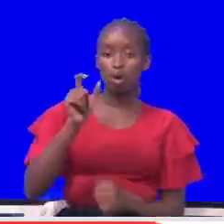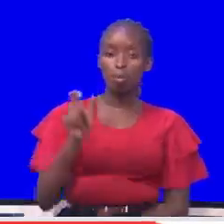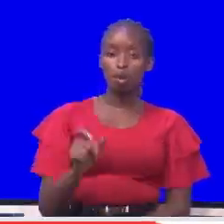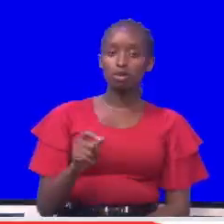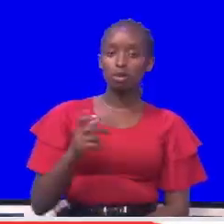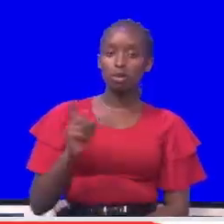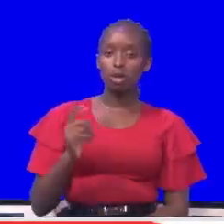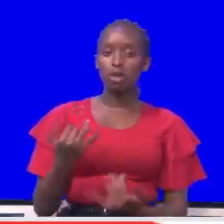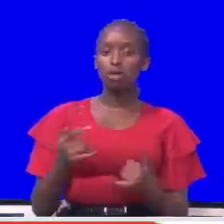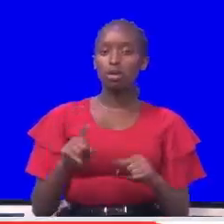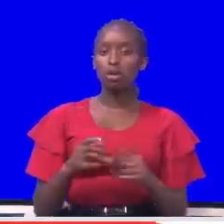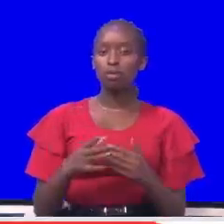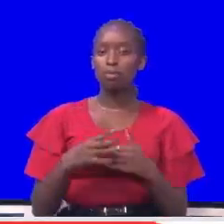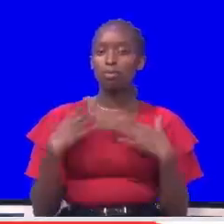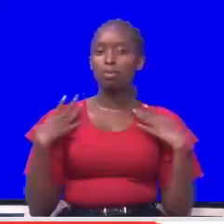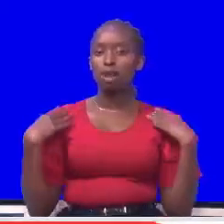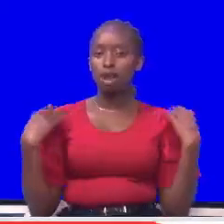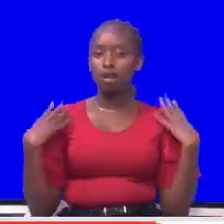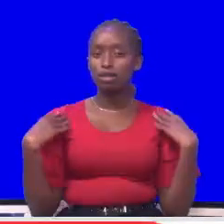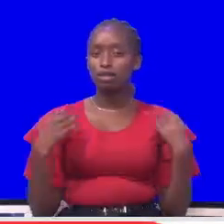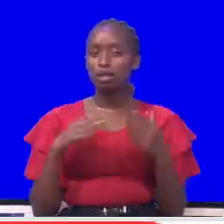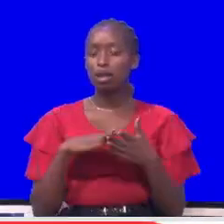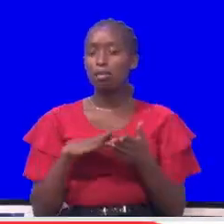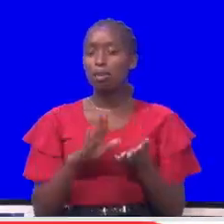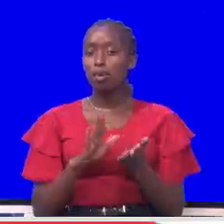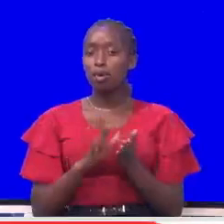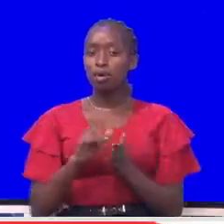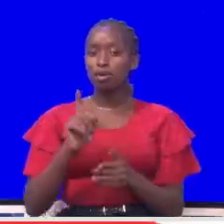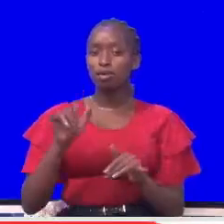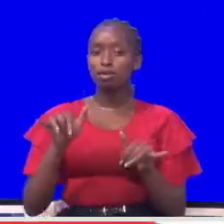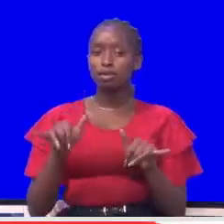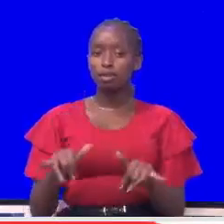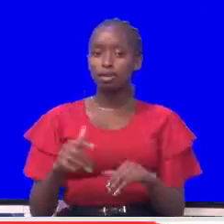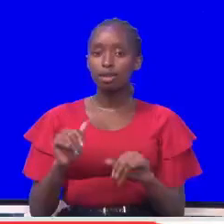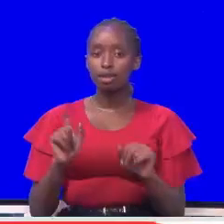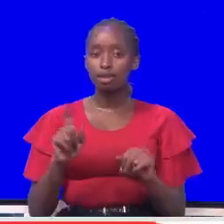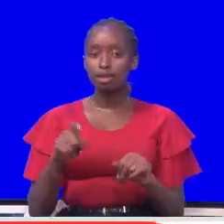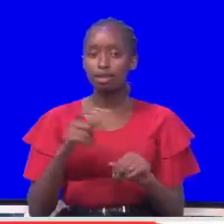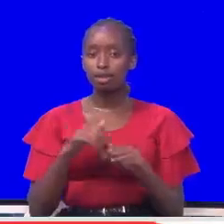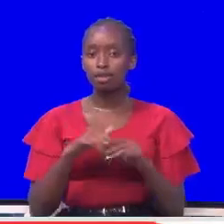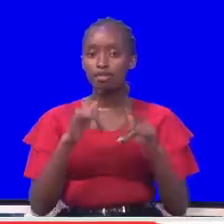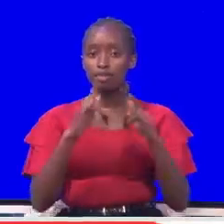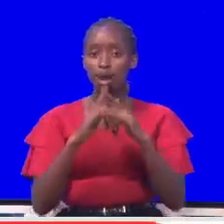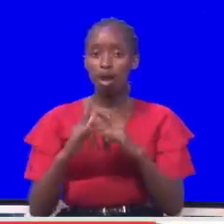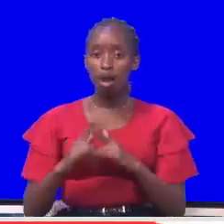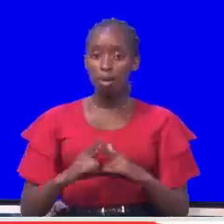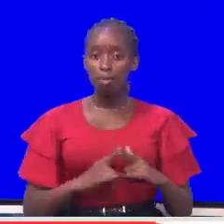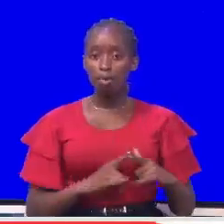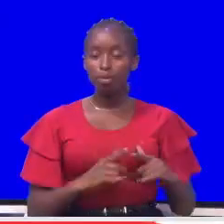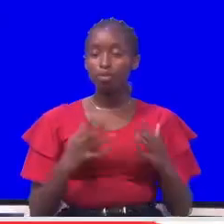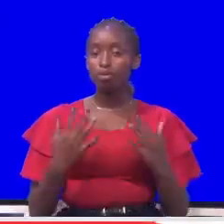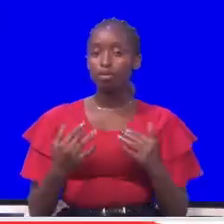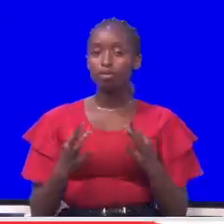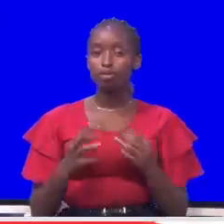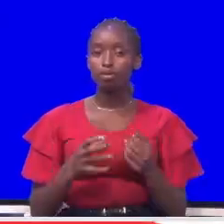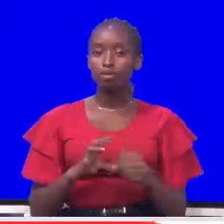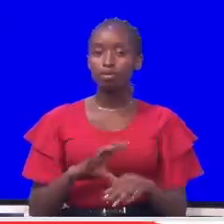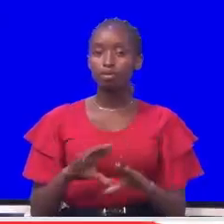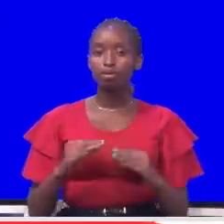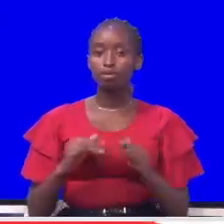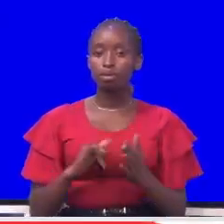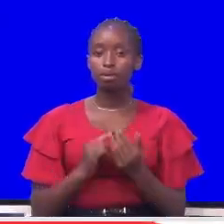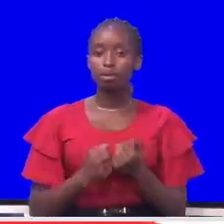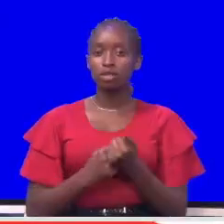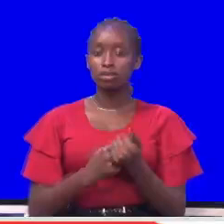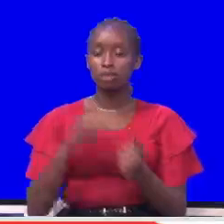so it needs more practice, some logistics, you need to stay in a camp, you see. Now if we get that support, then I think